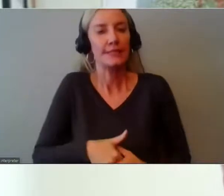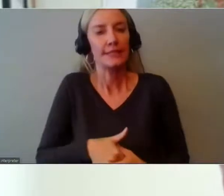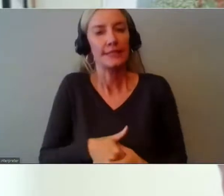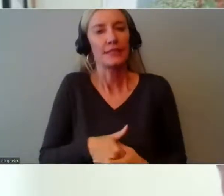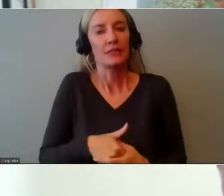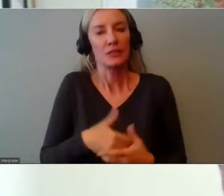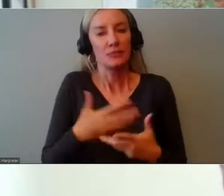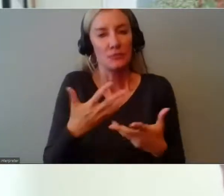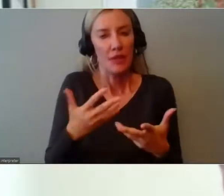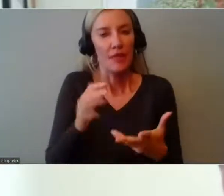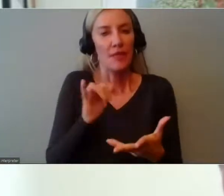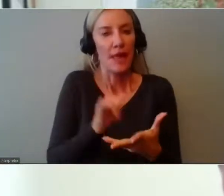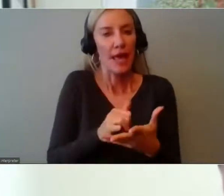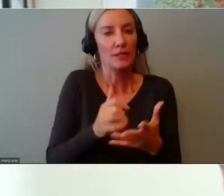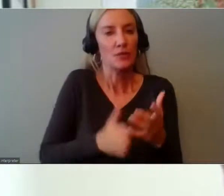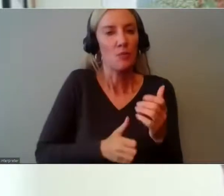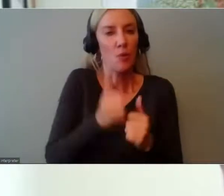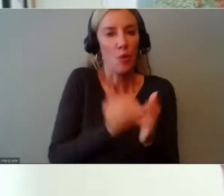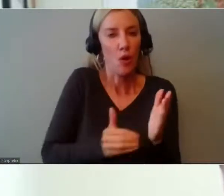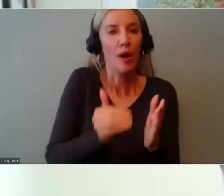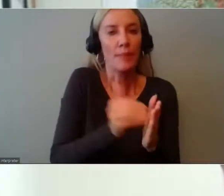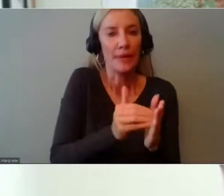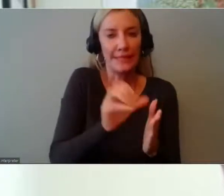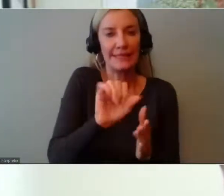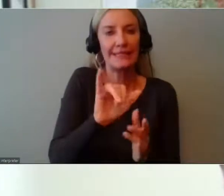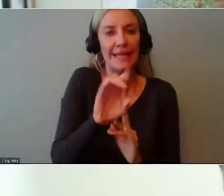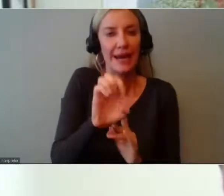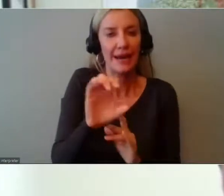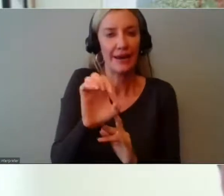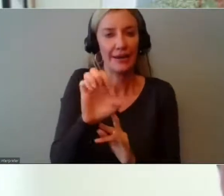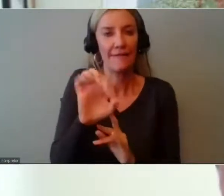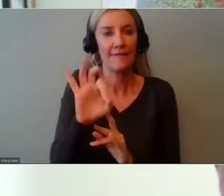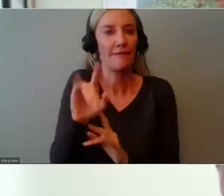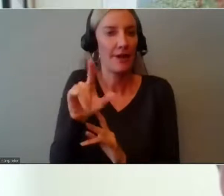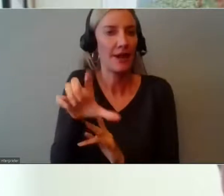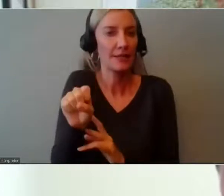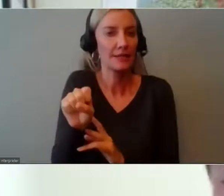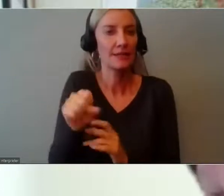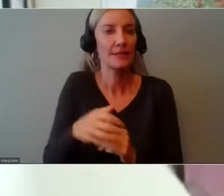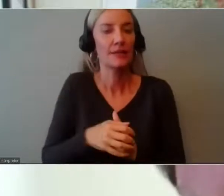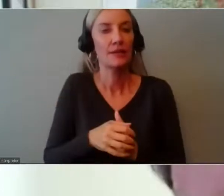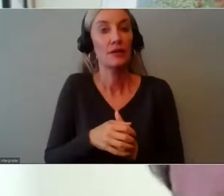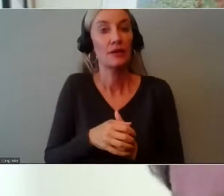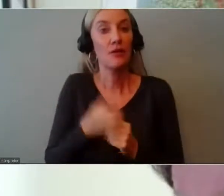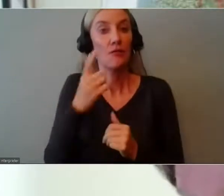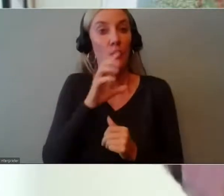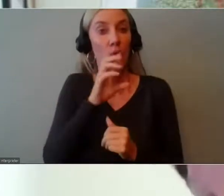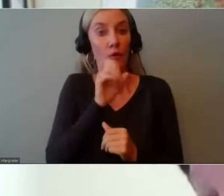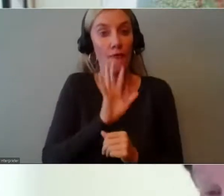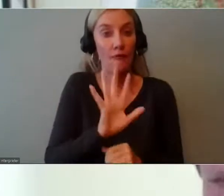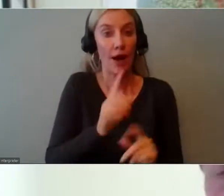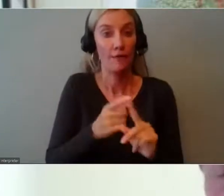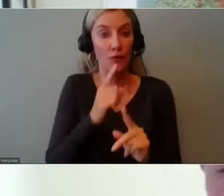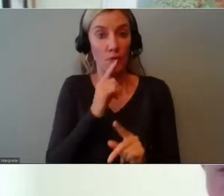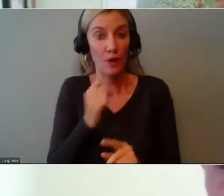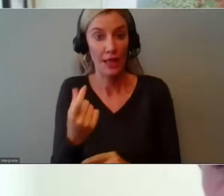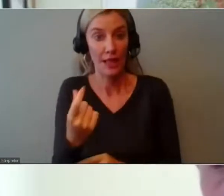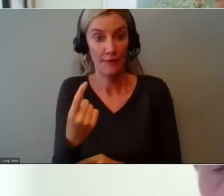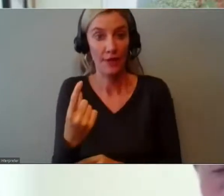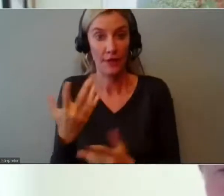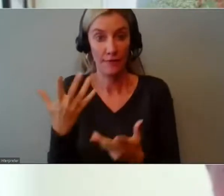Those are the main side effects that they have been getting. For the 5 to 11-year-olds that have